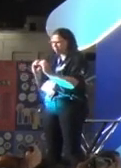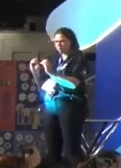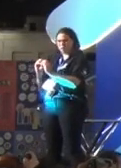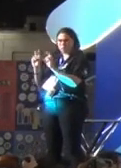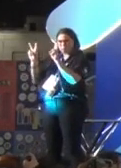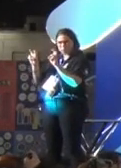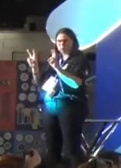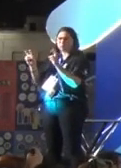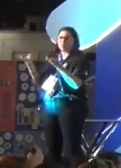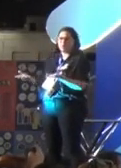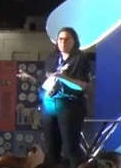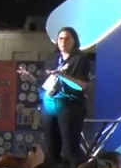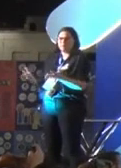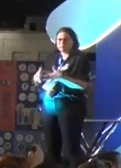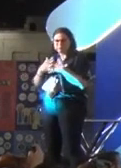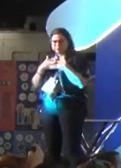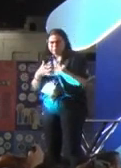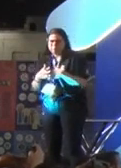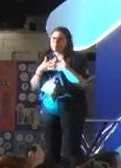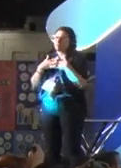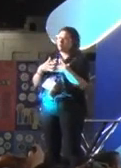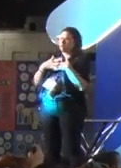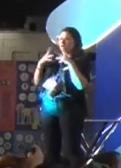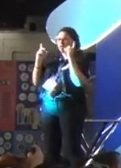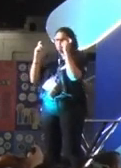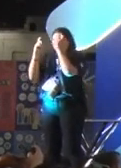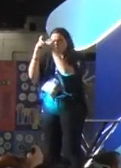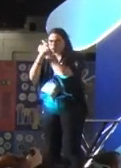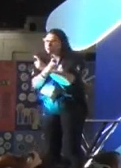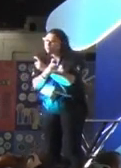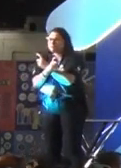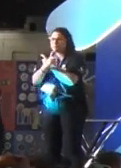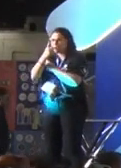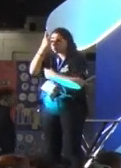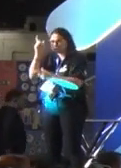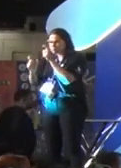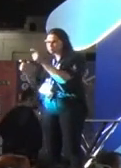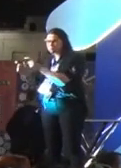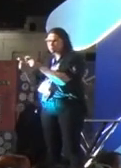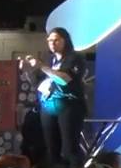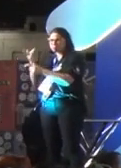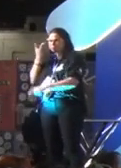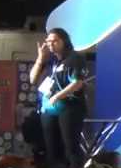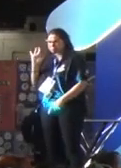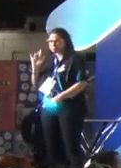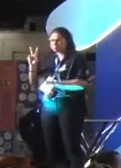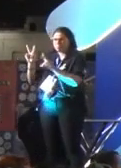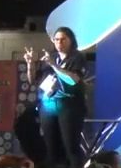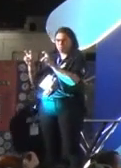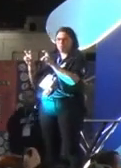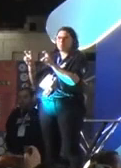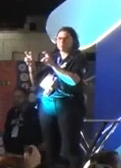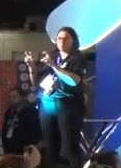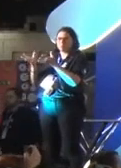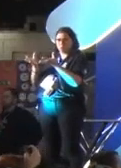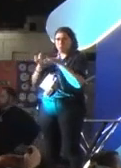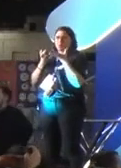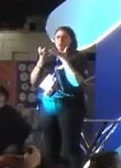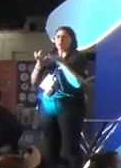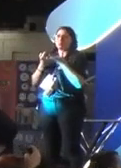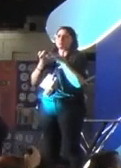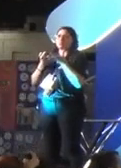that is outside of general knowledge." And so I would say to them, "I want you to give a clear,